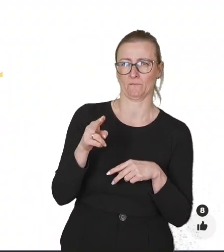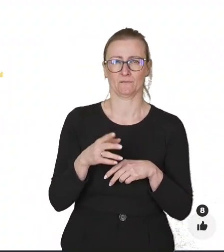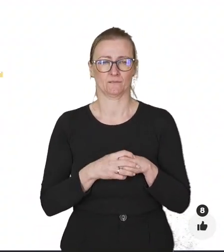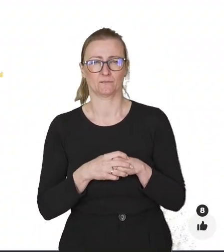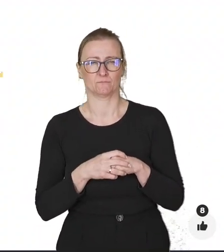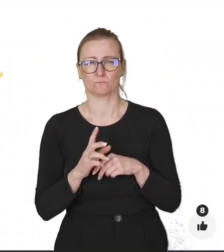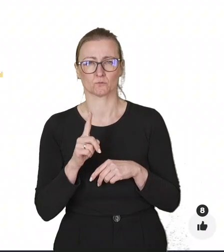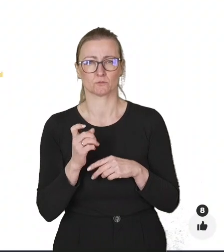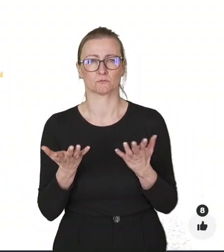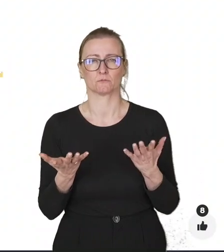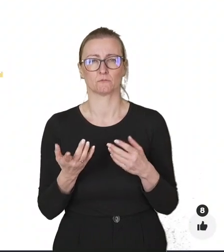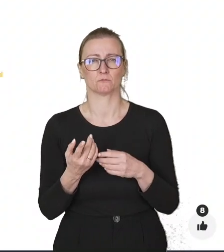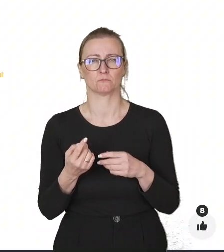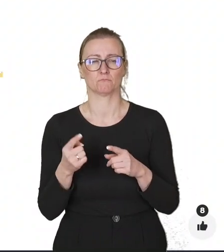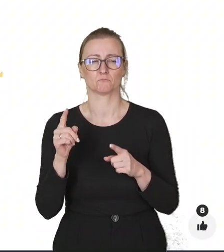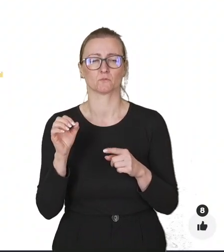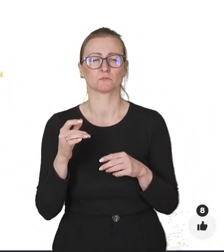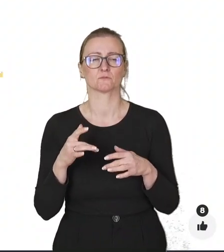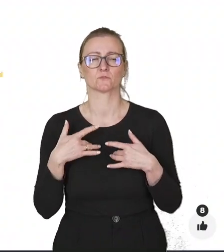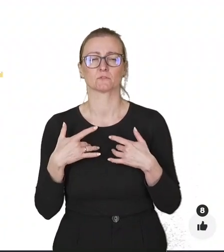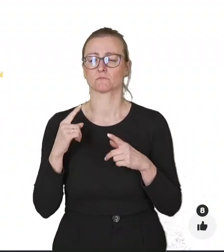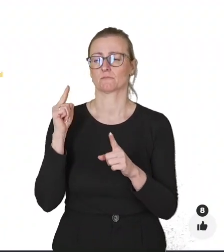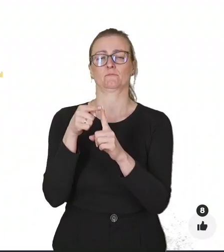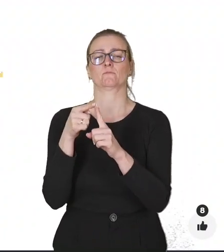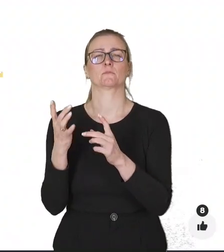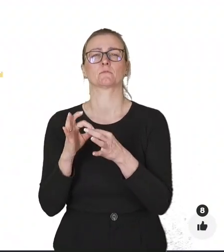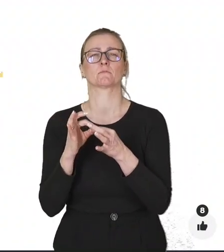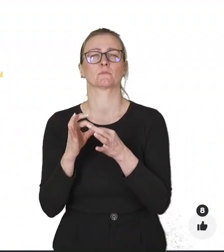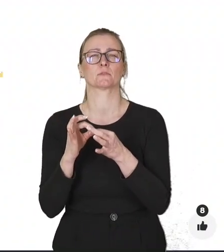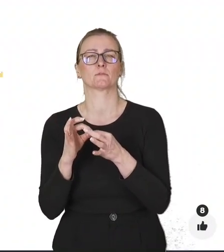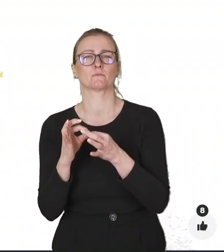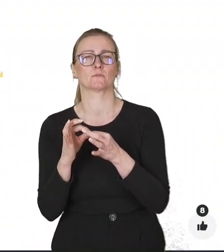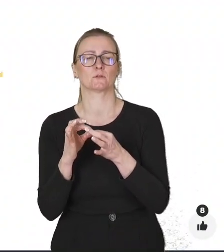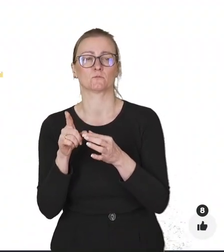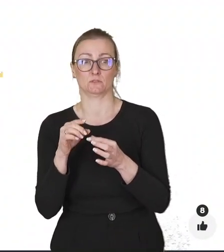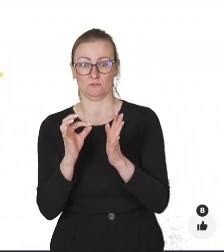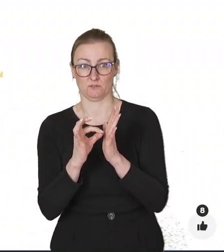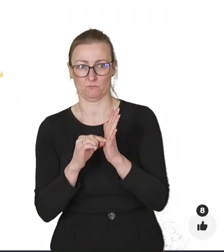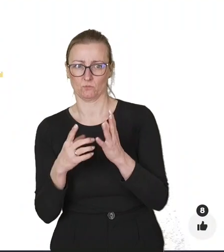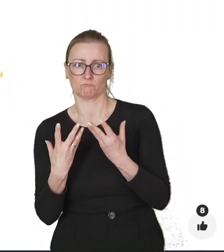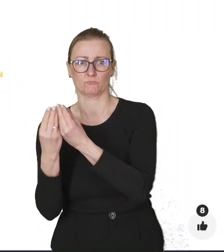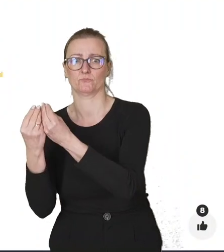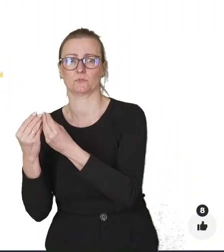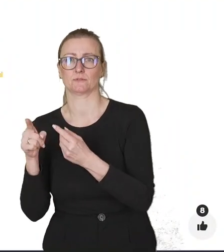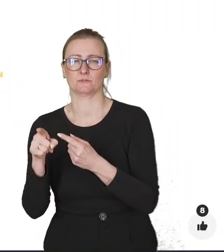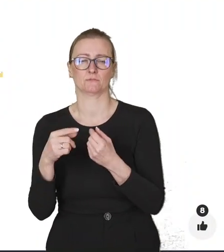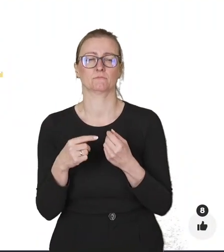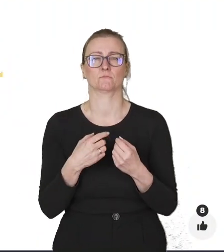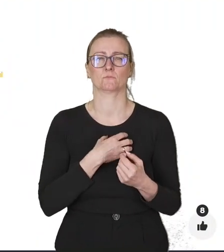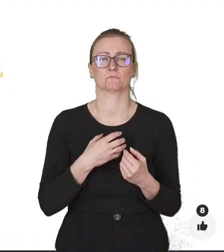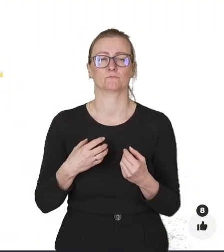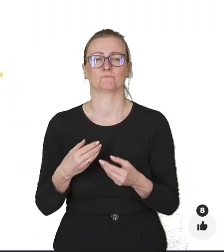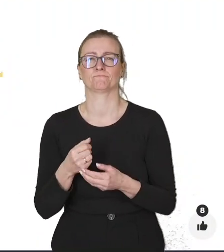in the strengthening EU economic transformation? I think it resonates pretty well with the contributions from